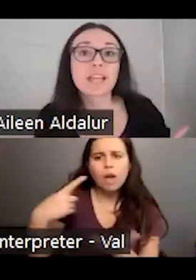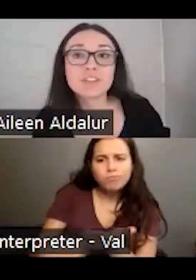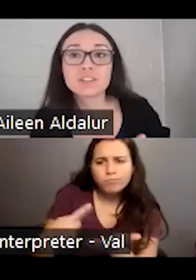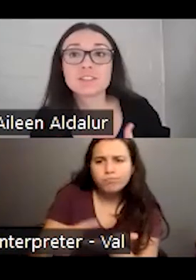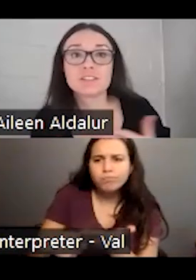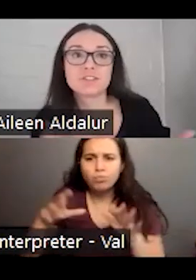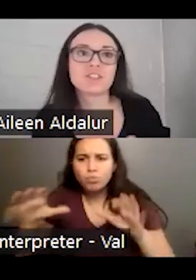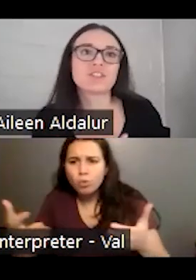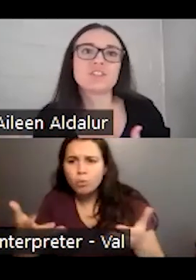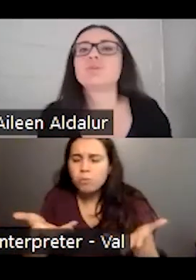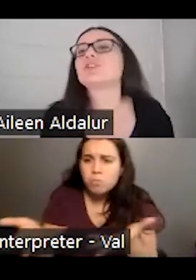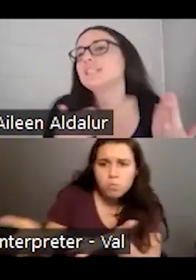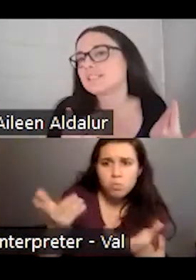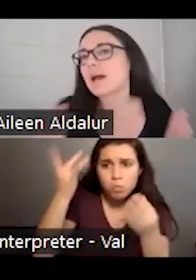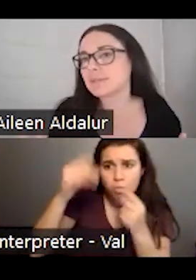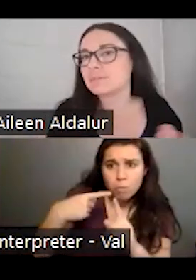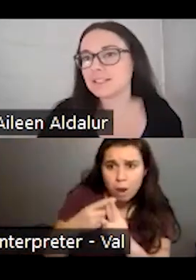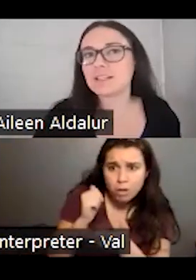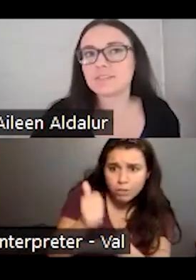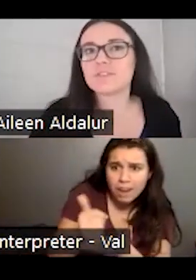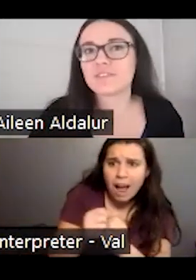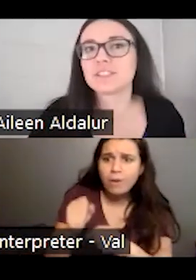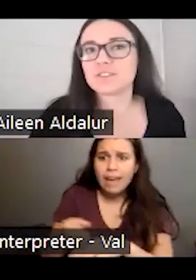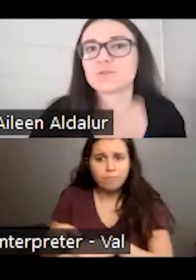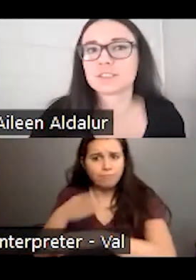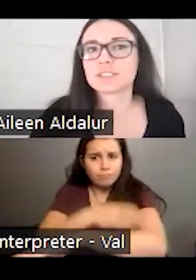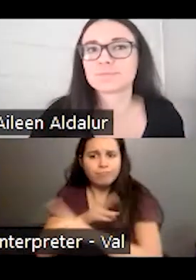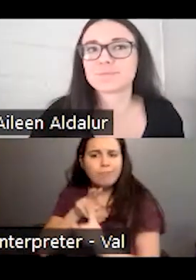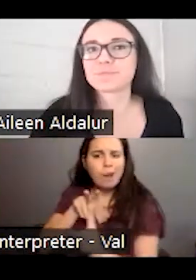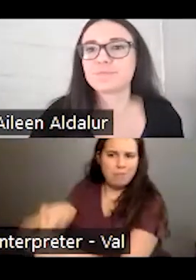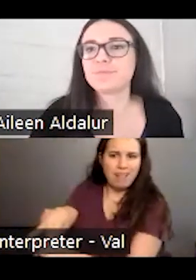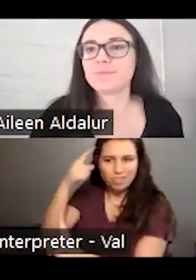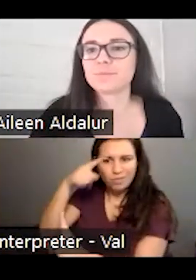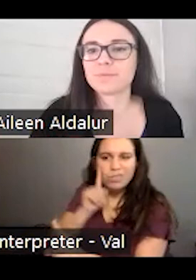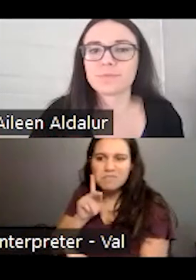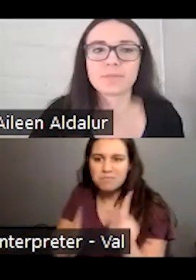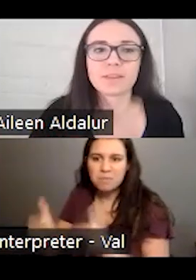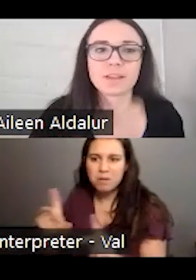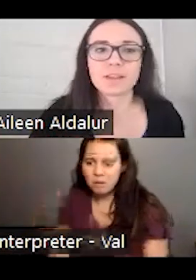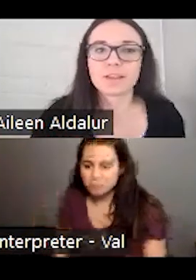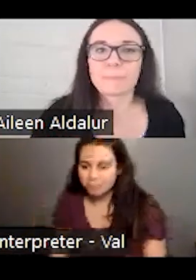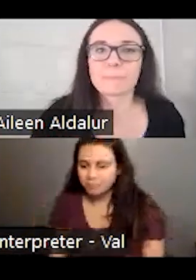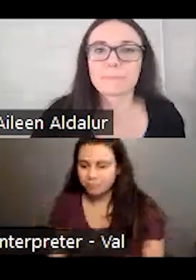possible modifications to the intervention to increase the applicability for deaf individuals.